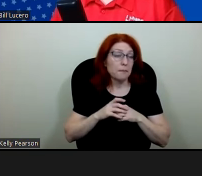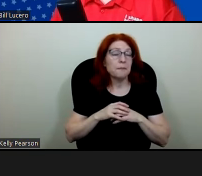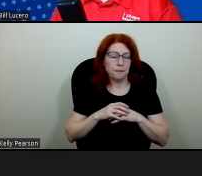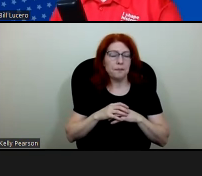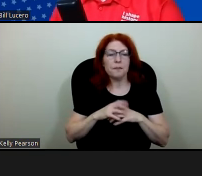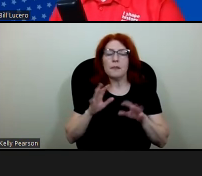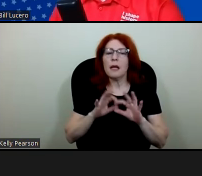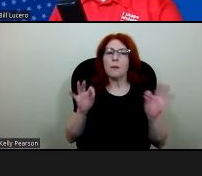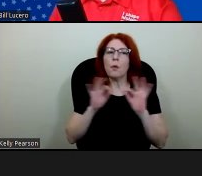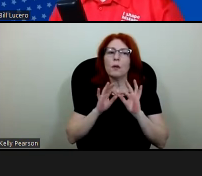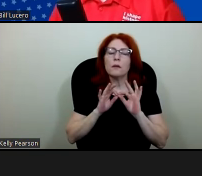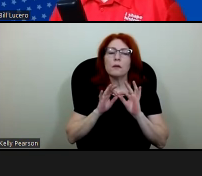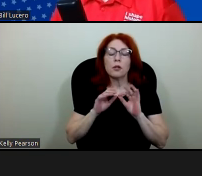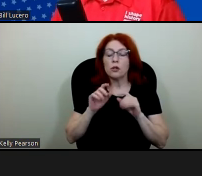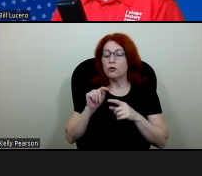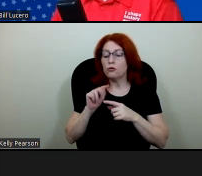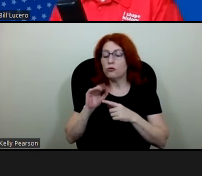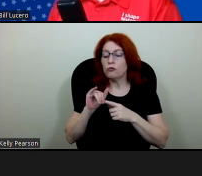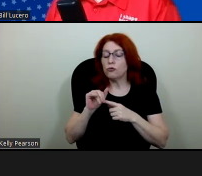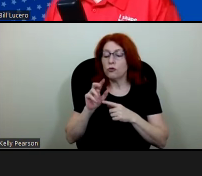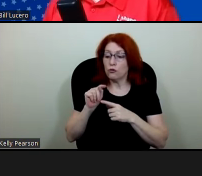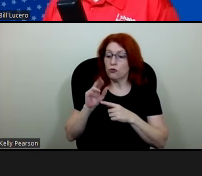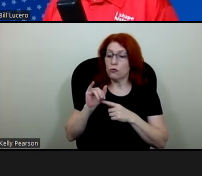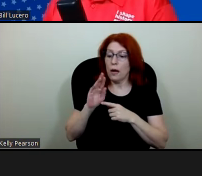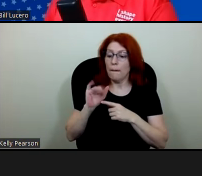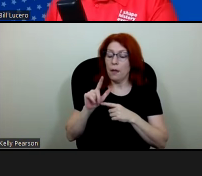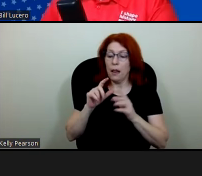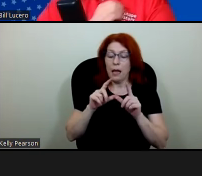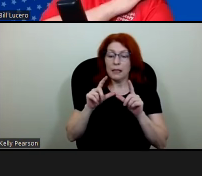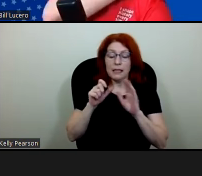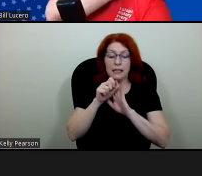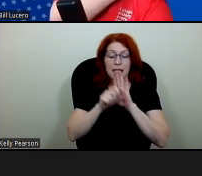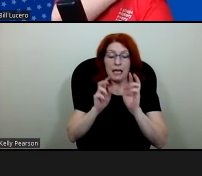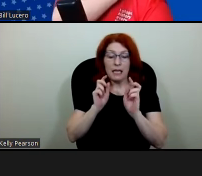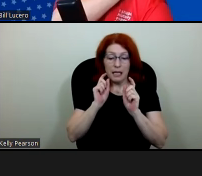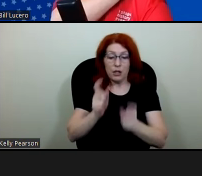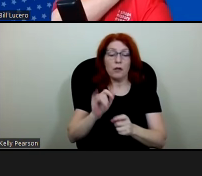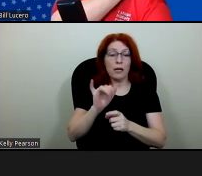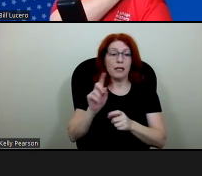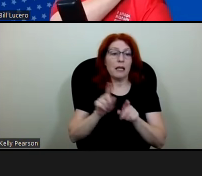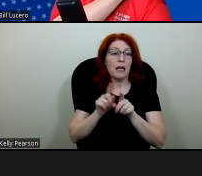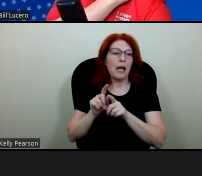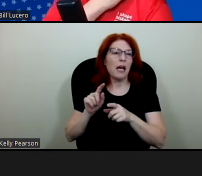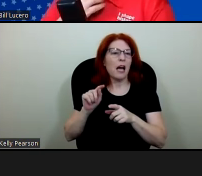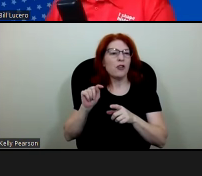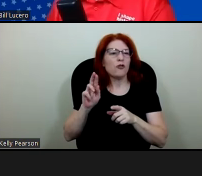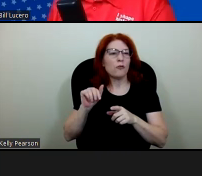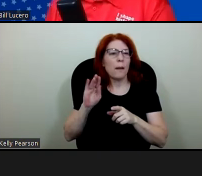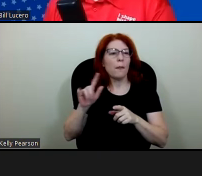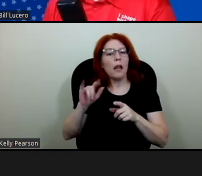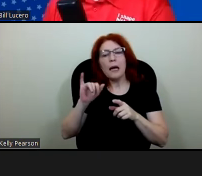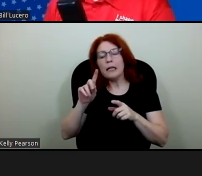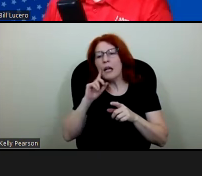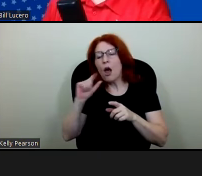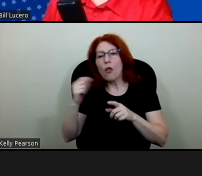very important. Driving license or state issued ID, and there's also tribal ID and other forms of ID. You